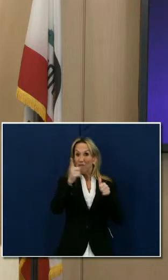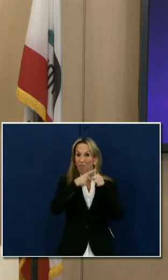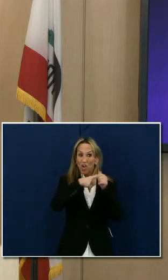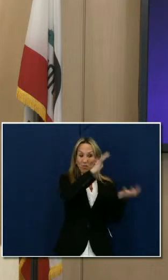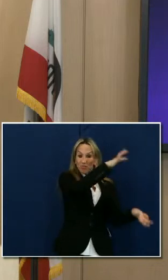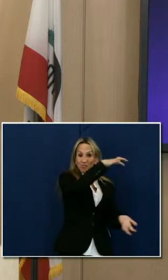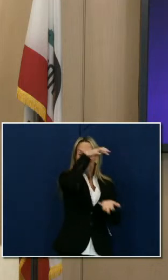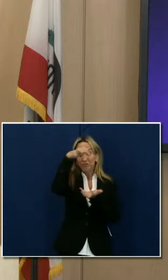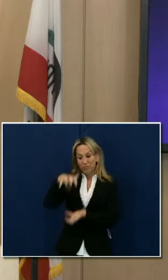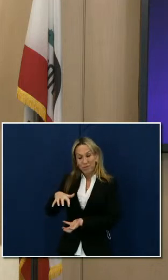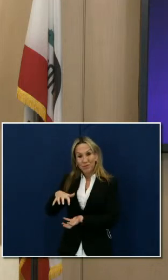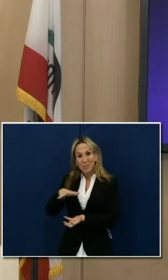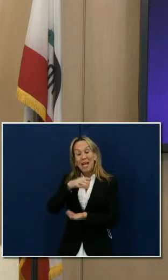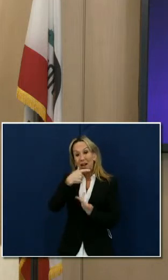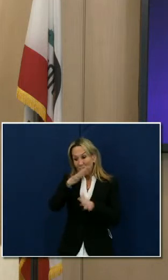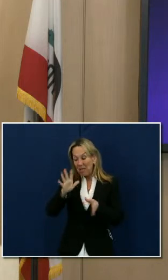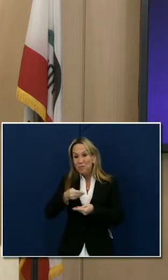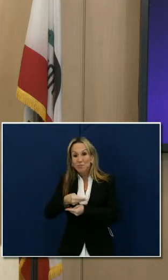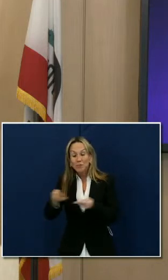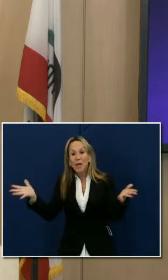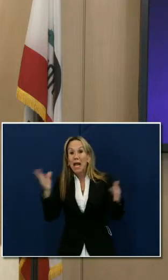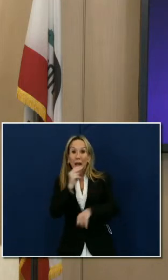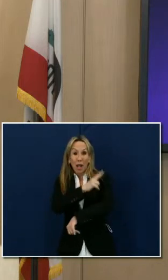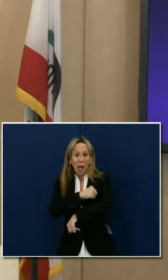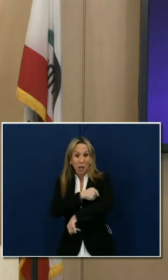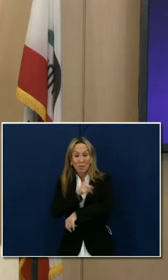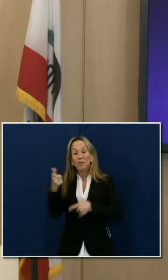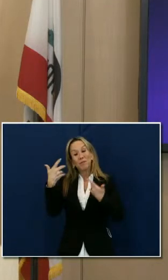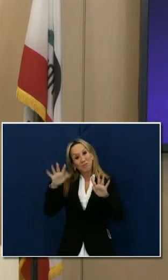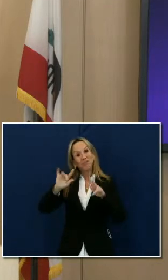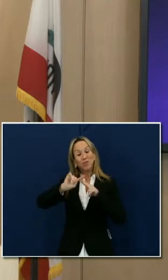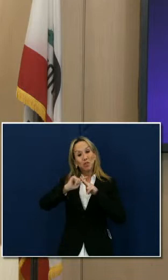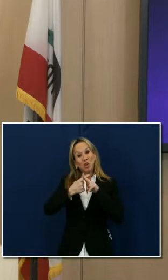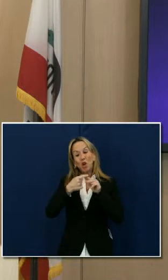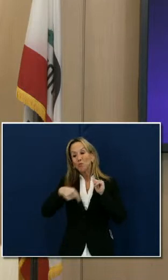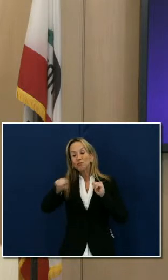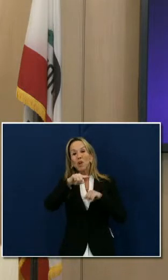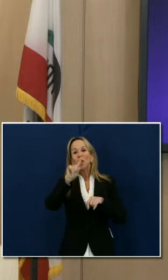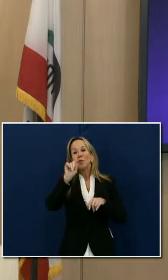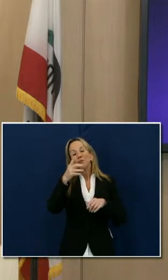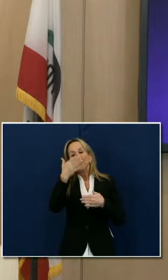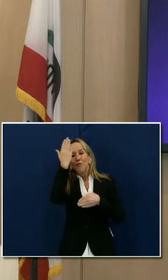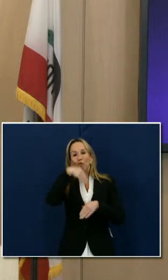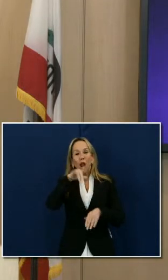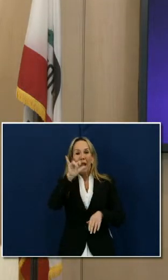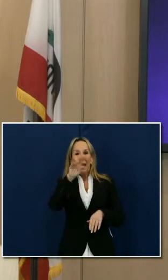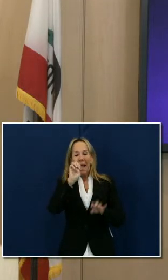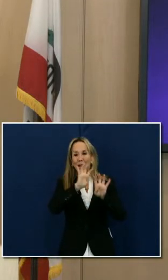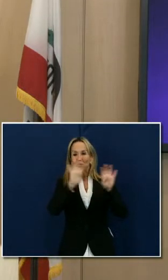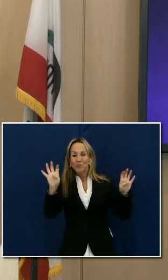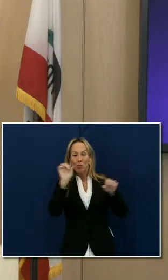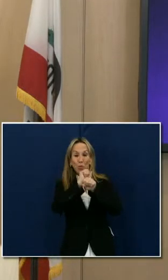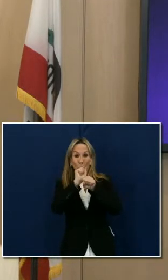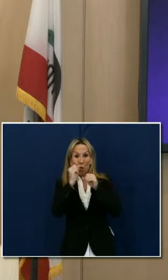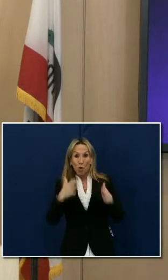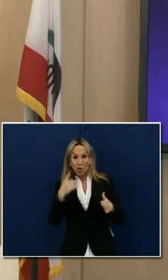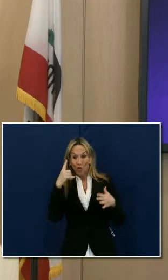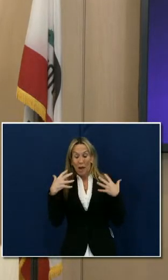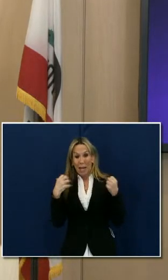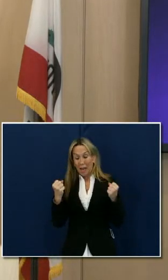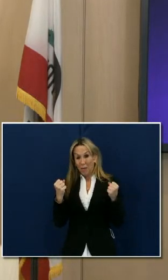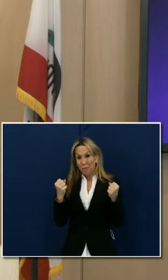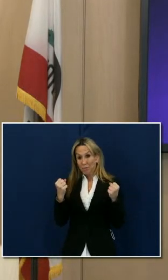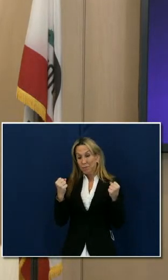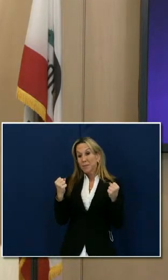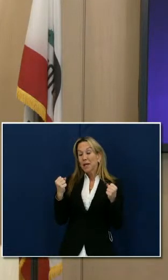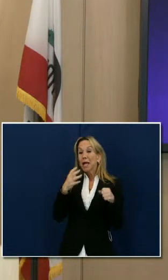to hospitals to begin the process of vaccinating frontline healthcare workers. Meanwhile, the federal government has